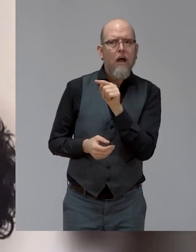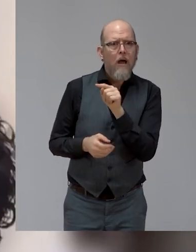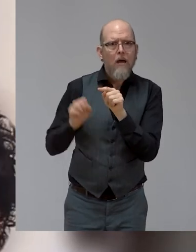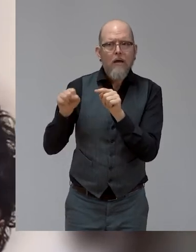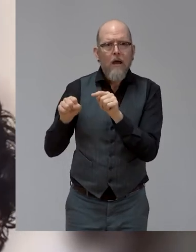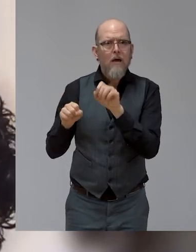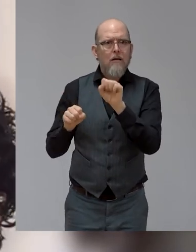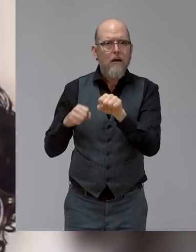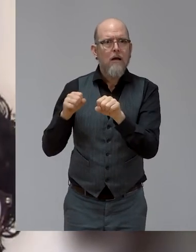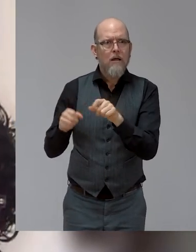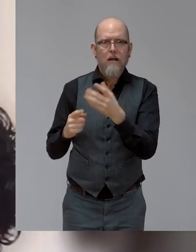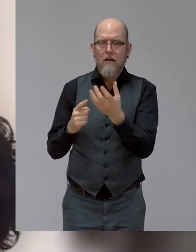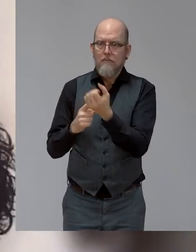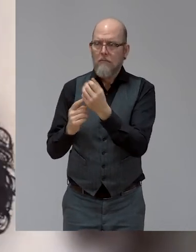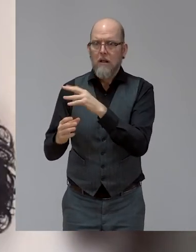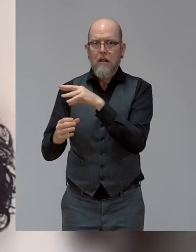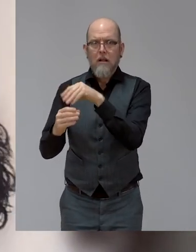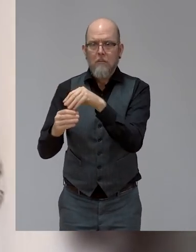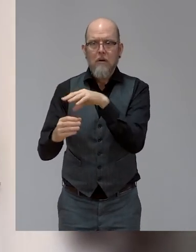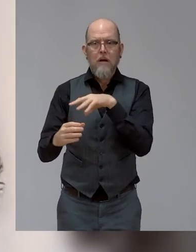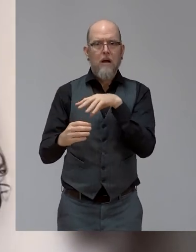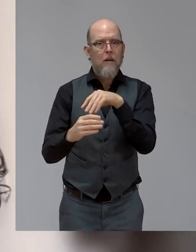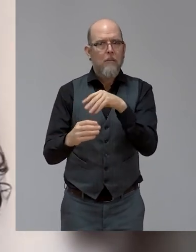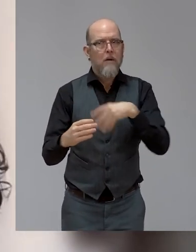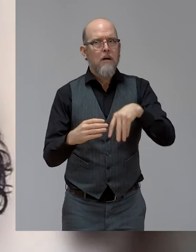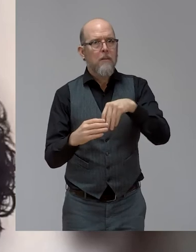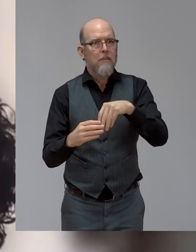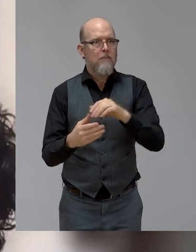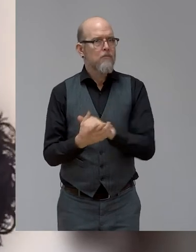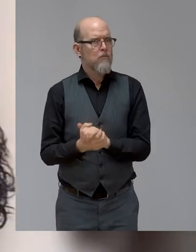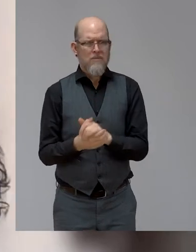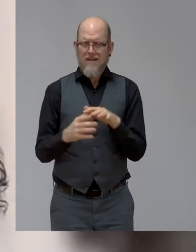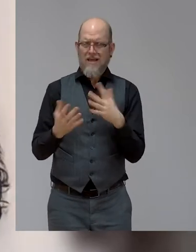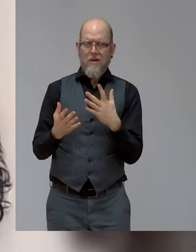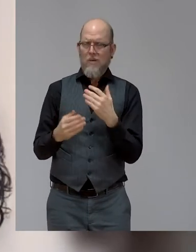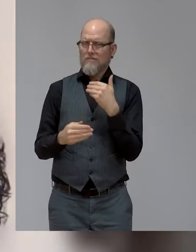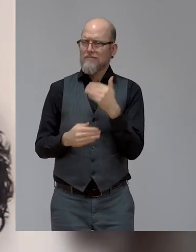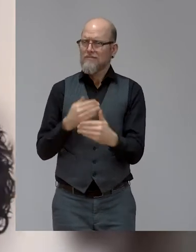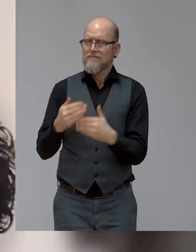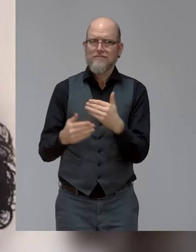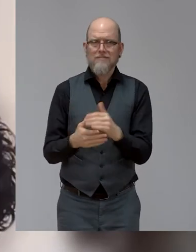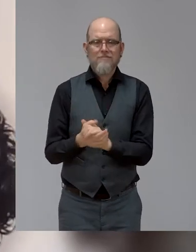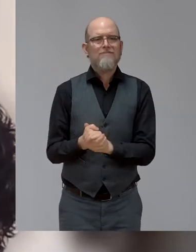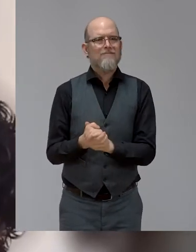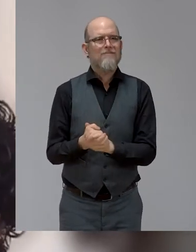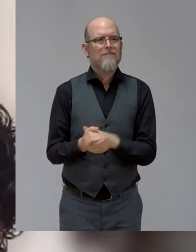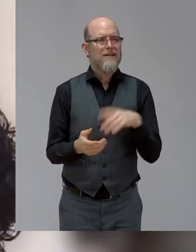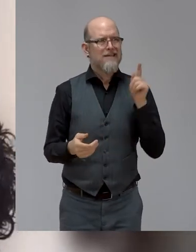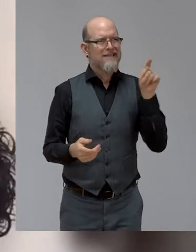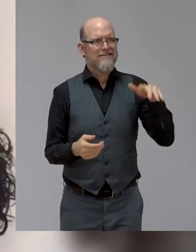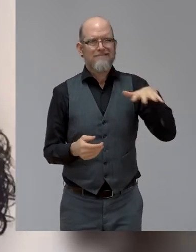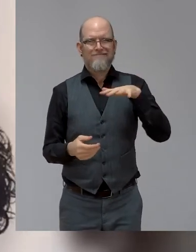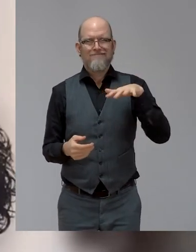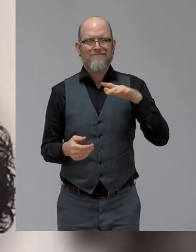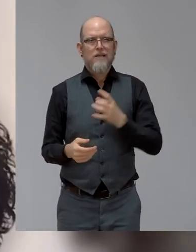replied to our invitation. How does it work? In Chile, Pacto de Productividad is led by Fundación Descúbreme and